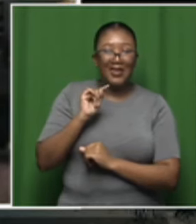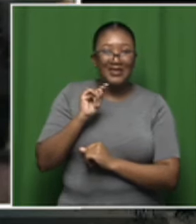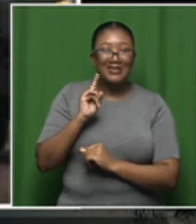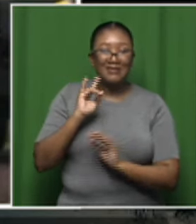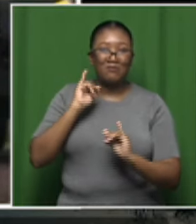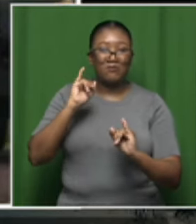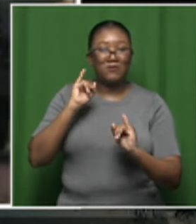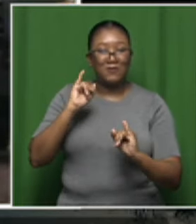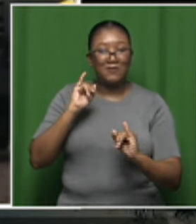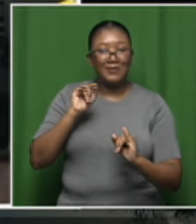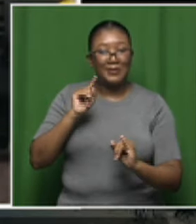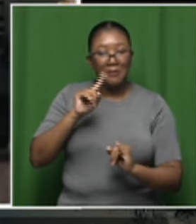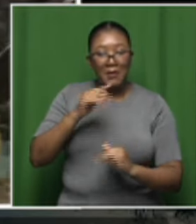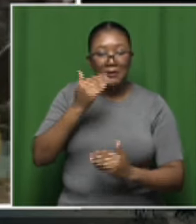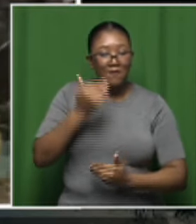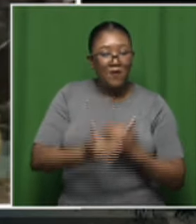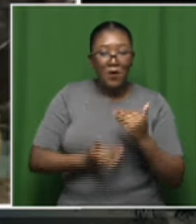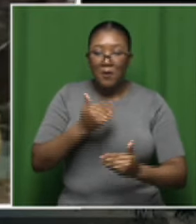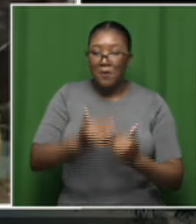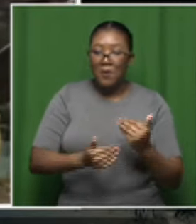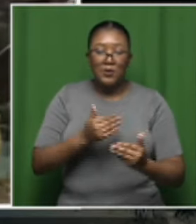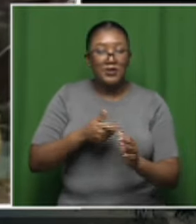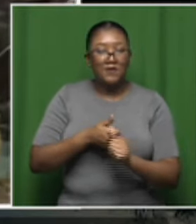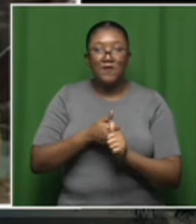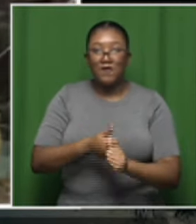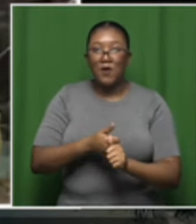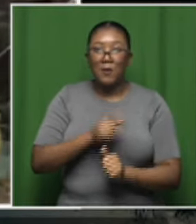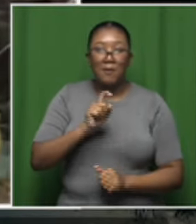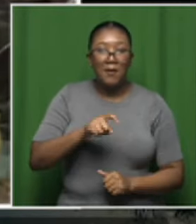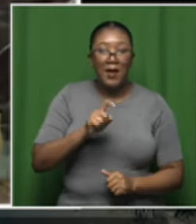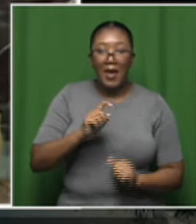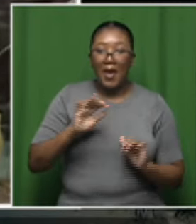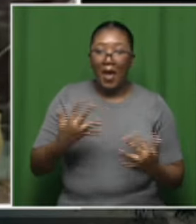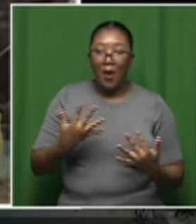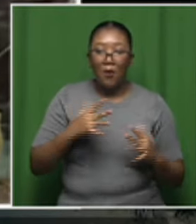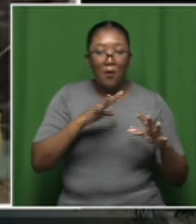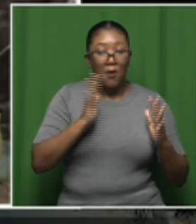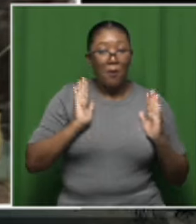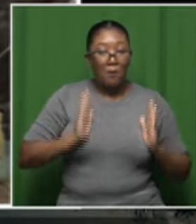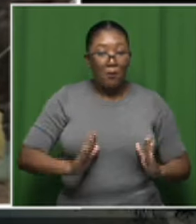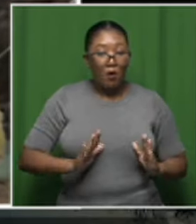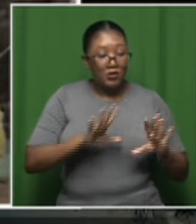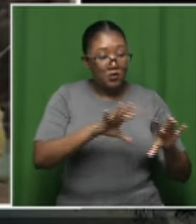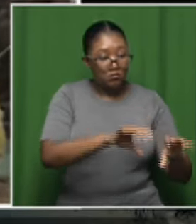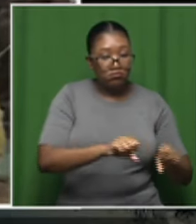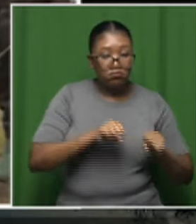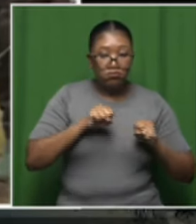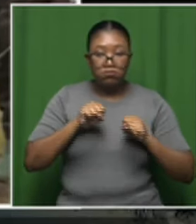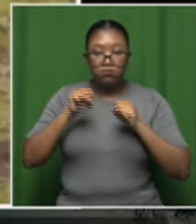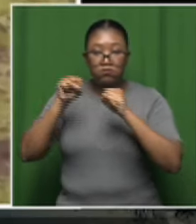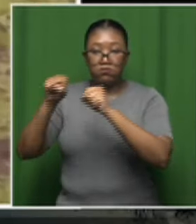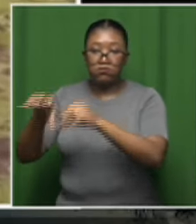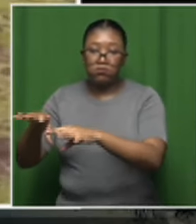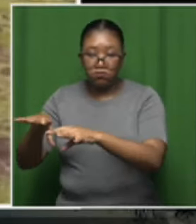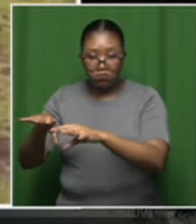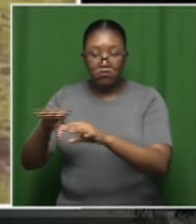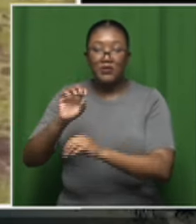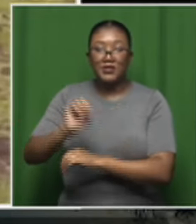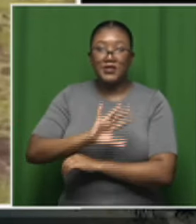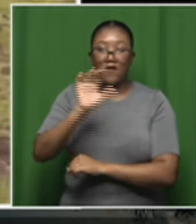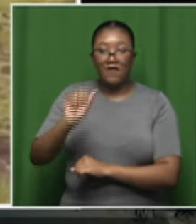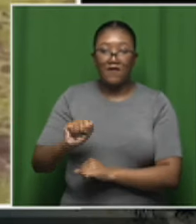you have to do in terms of how you treat the remains of those who have passed on in